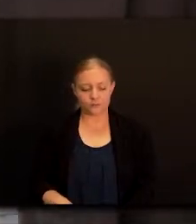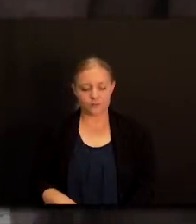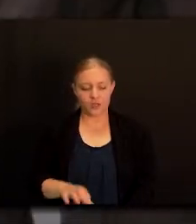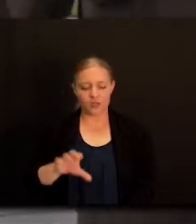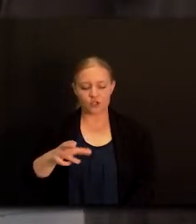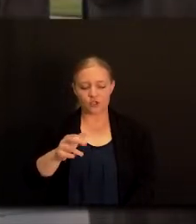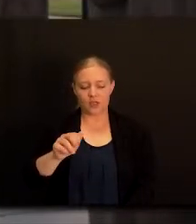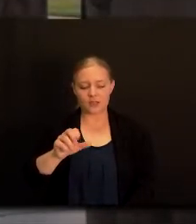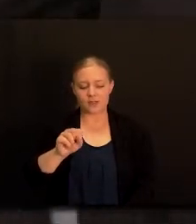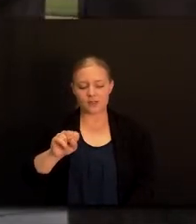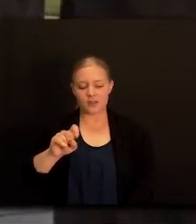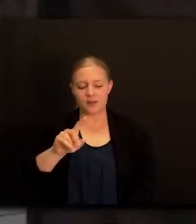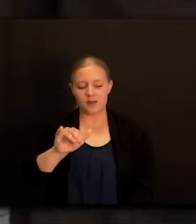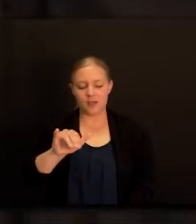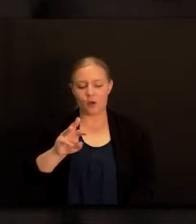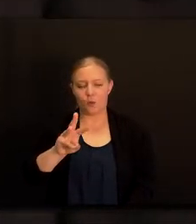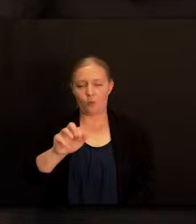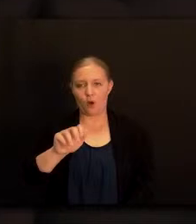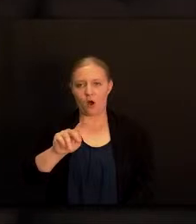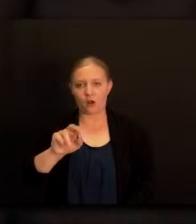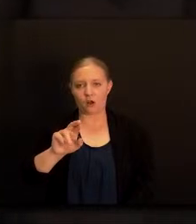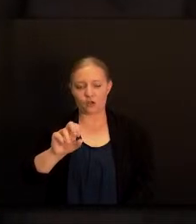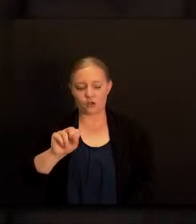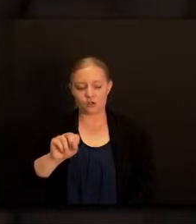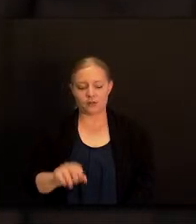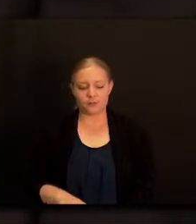Chastity Maria Waters.